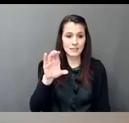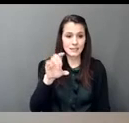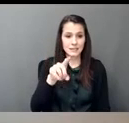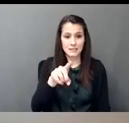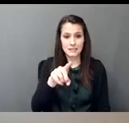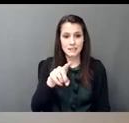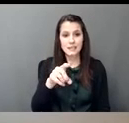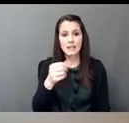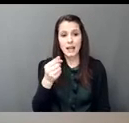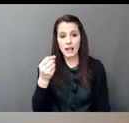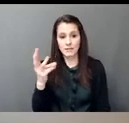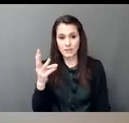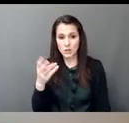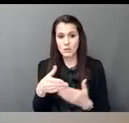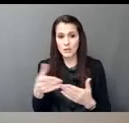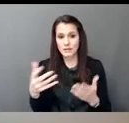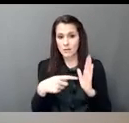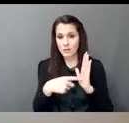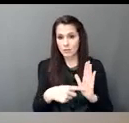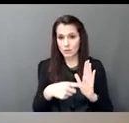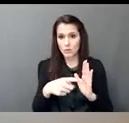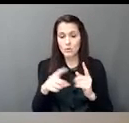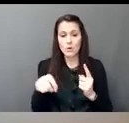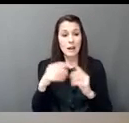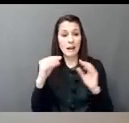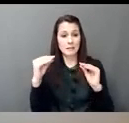of the quick things that I like to point out when I teach Word